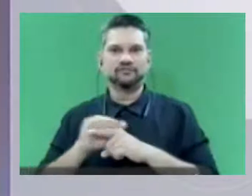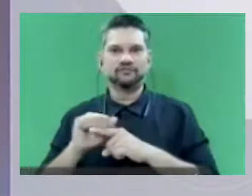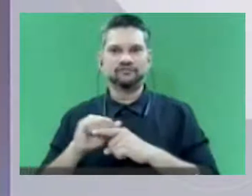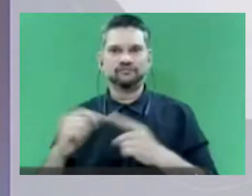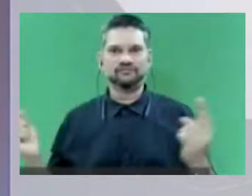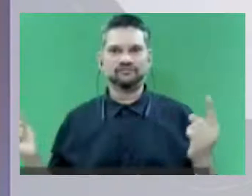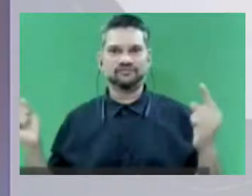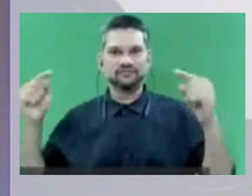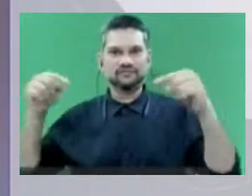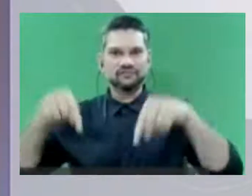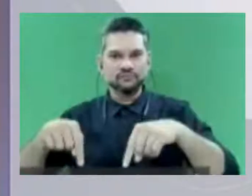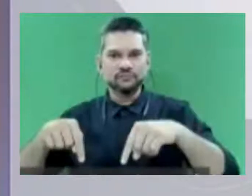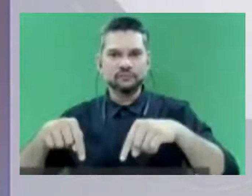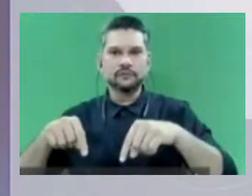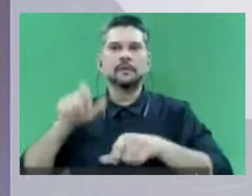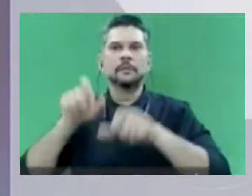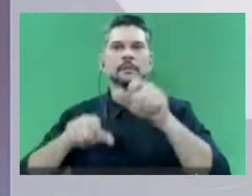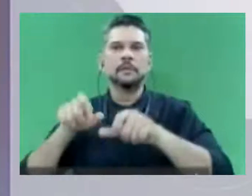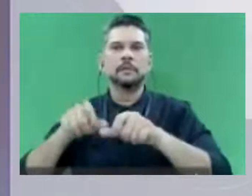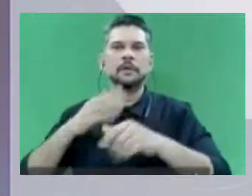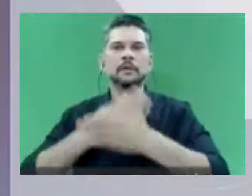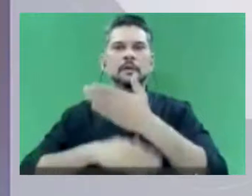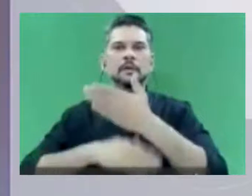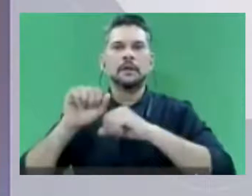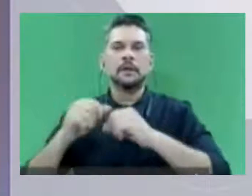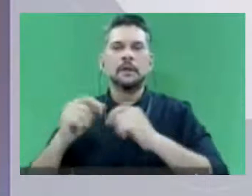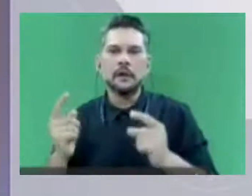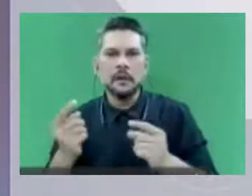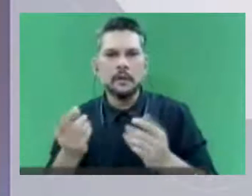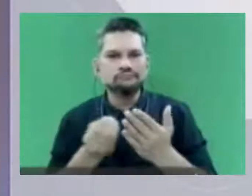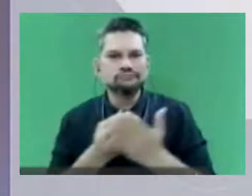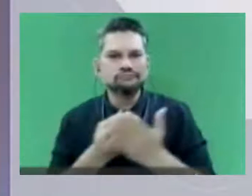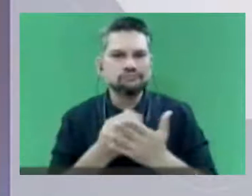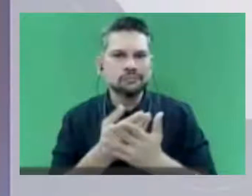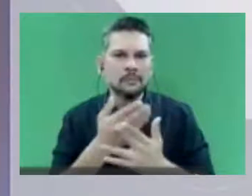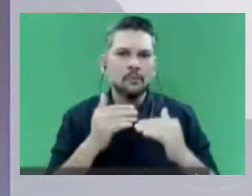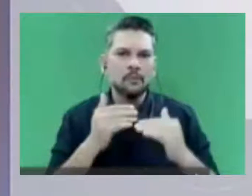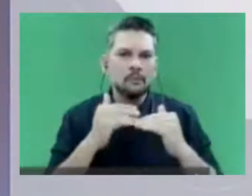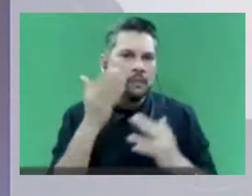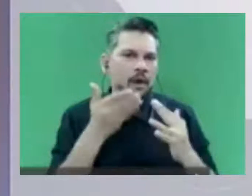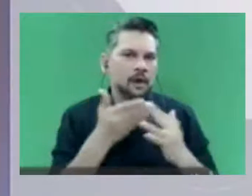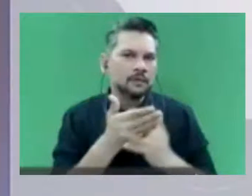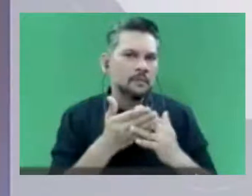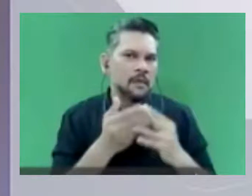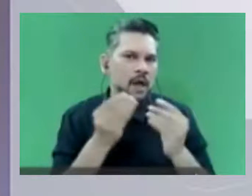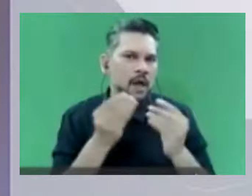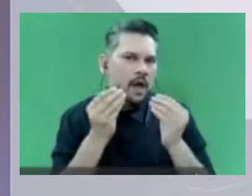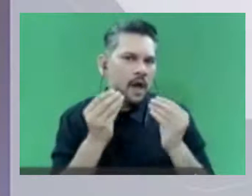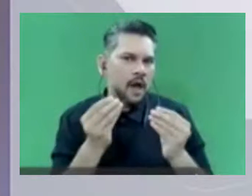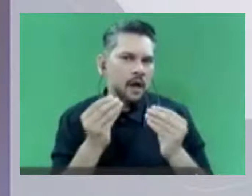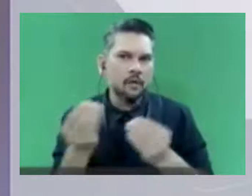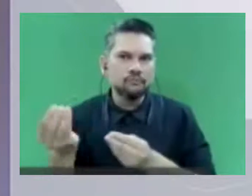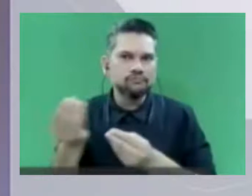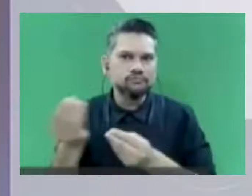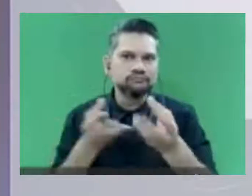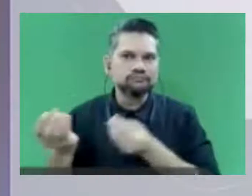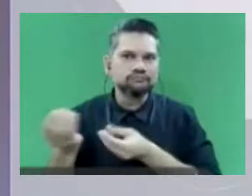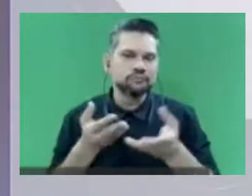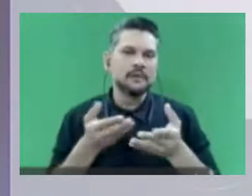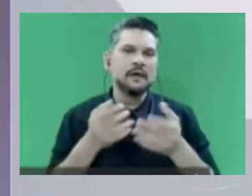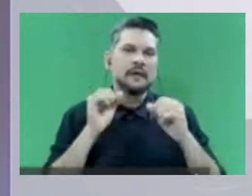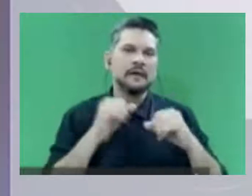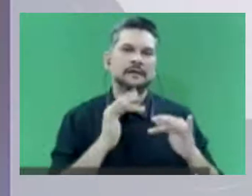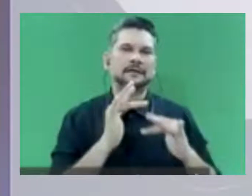the other accessibility features they need and how to make digital inclusion in internet governance. Because it's through